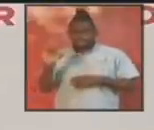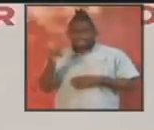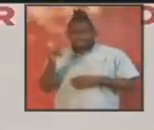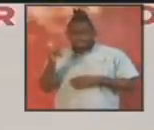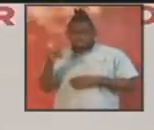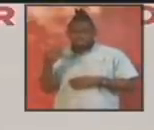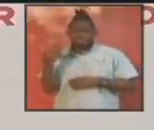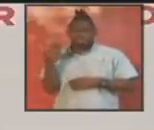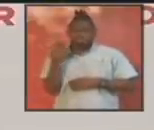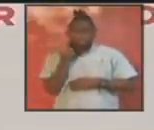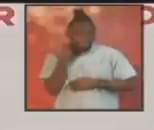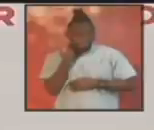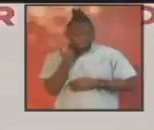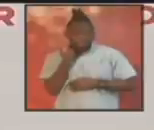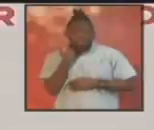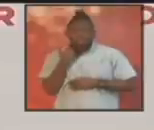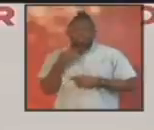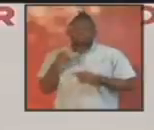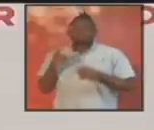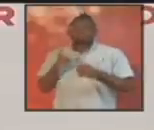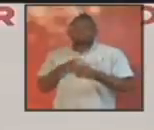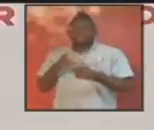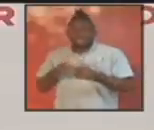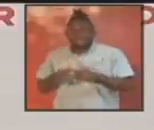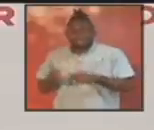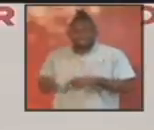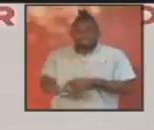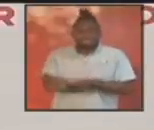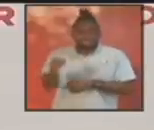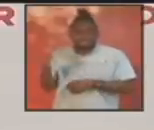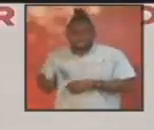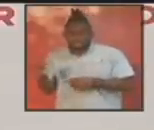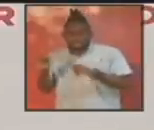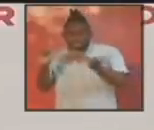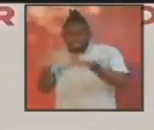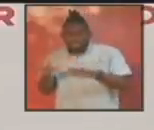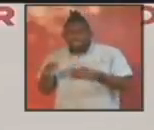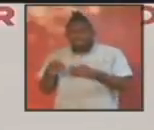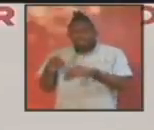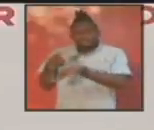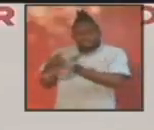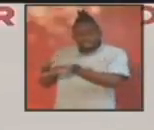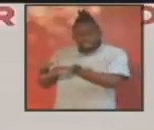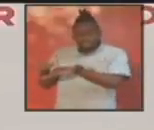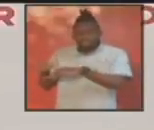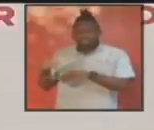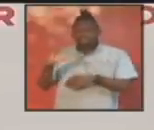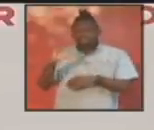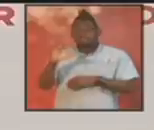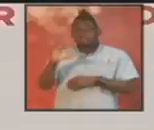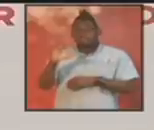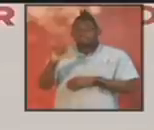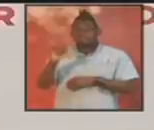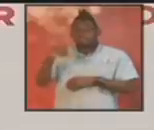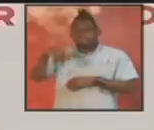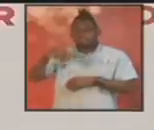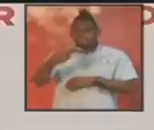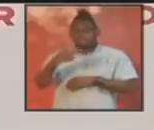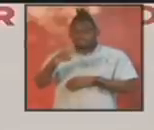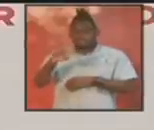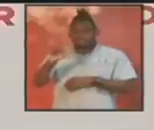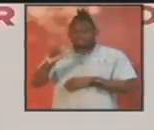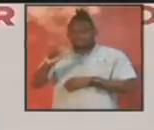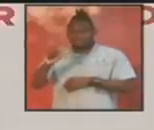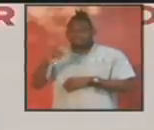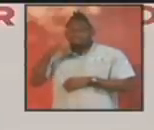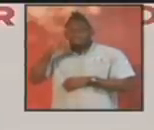Thereafter, we would have taken a sample, which was sent to our Caribbean Public Health Agency lab, and they tested that, and yesterday they actually returned a